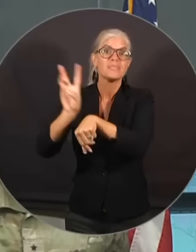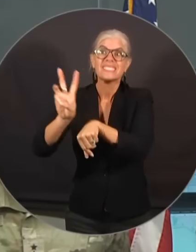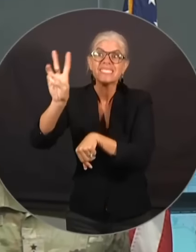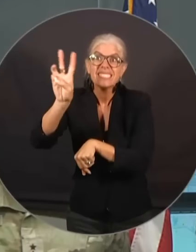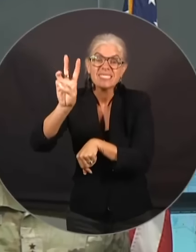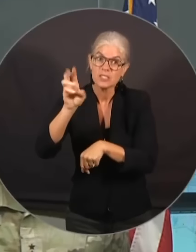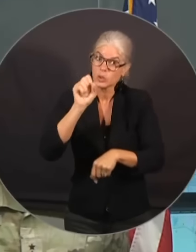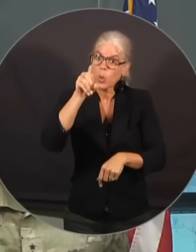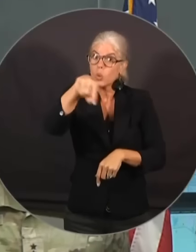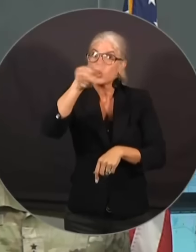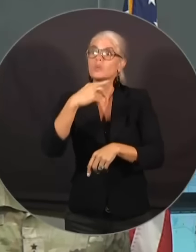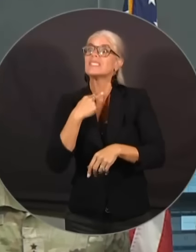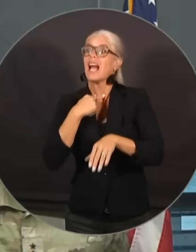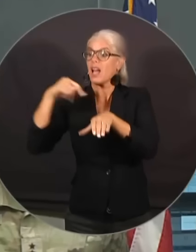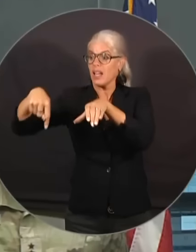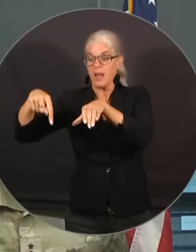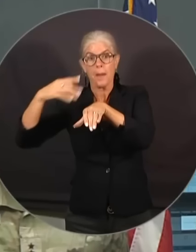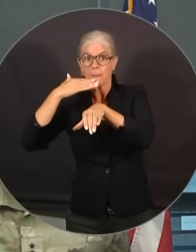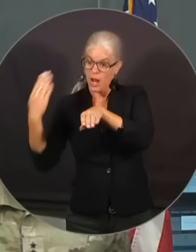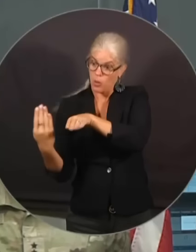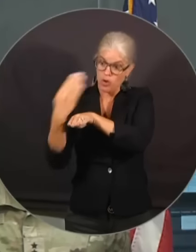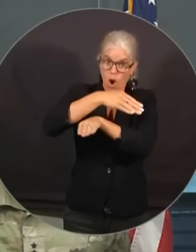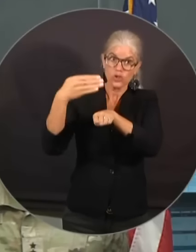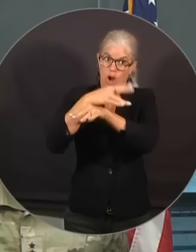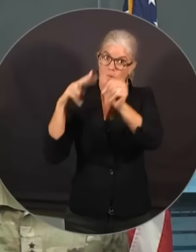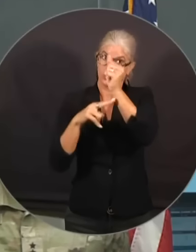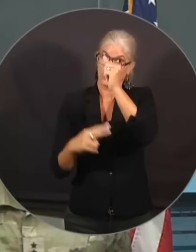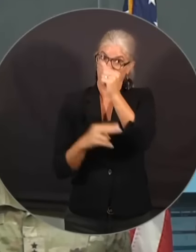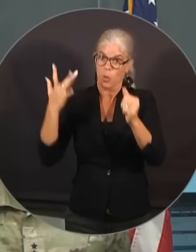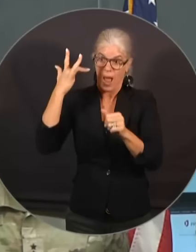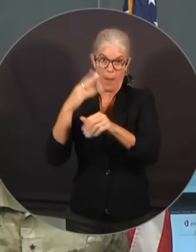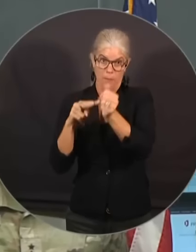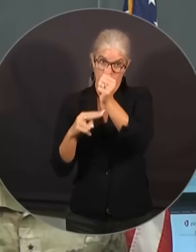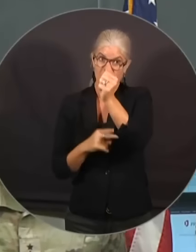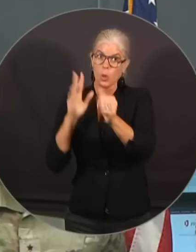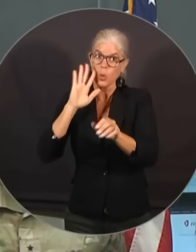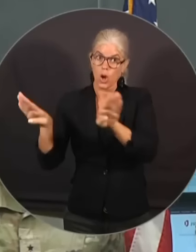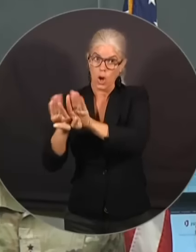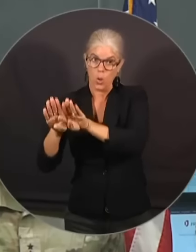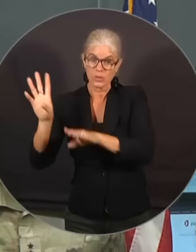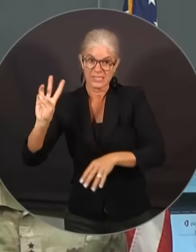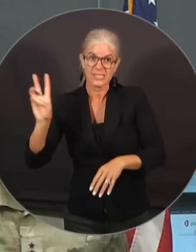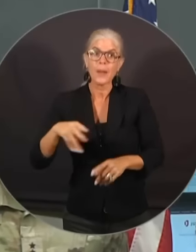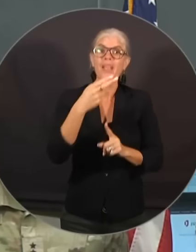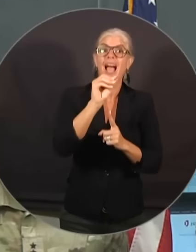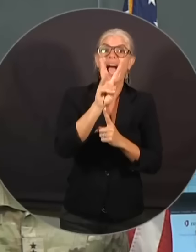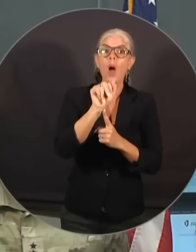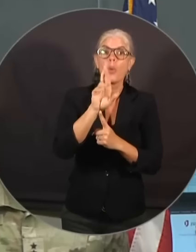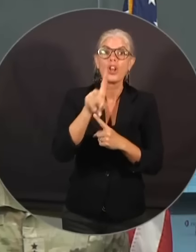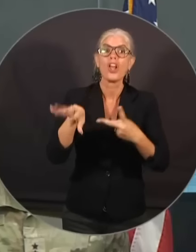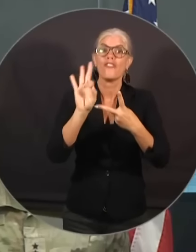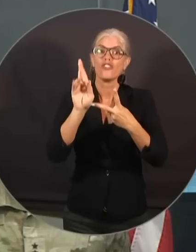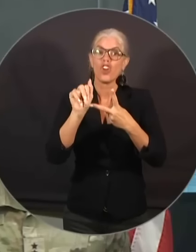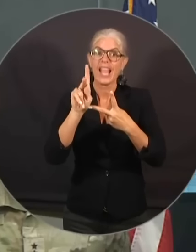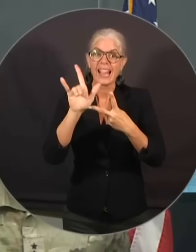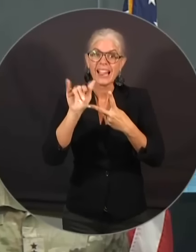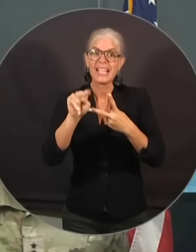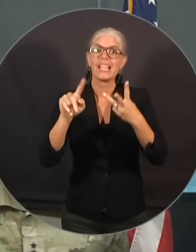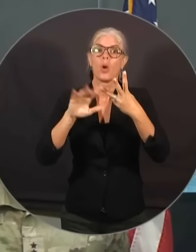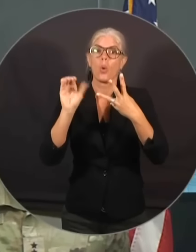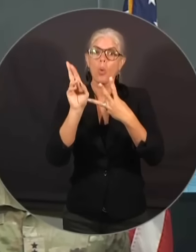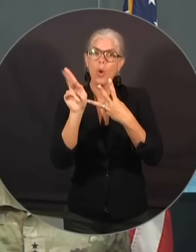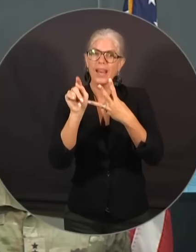bridges in the Tampa Bay area, Gandy is about to close. Howard Franklin, Courtney Campbell have been closed. And of course, Sunshine